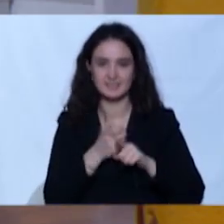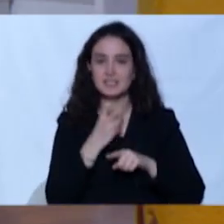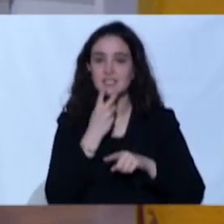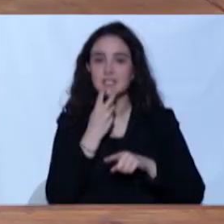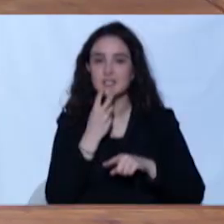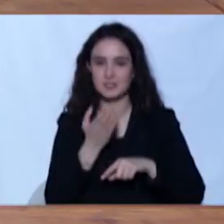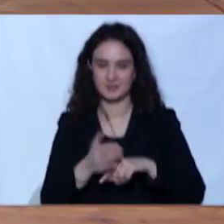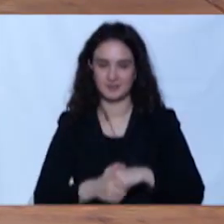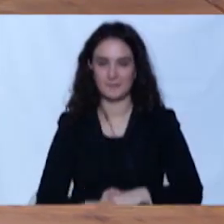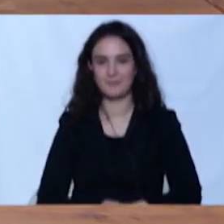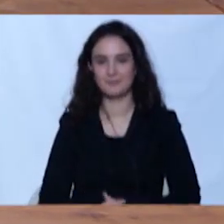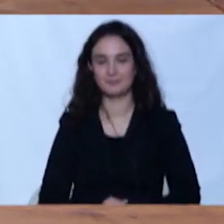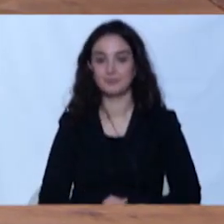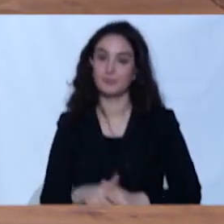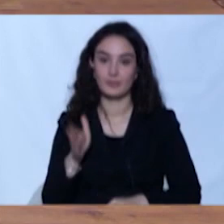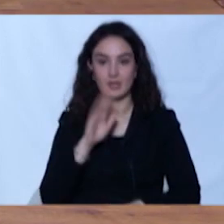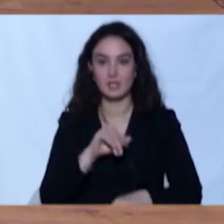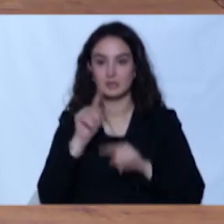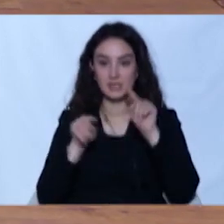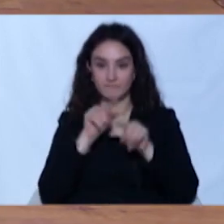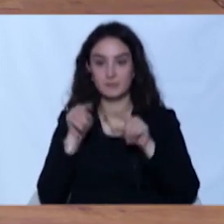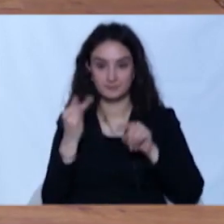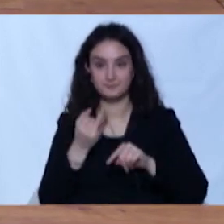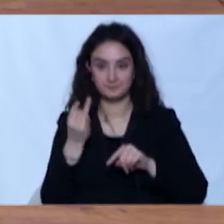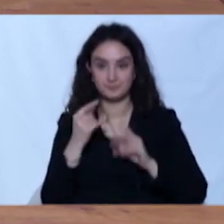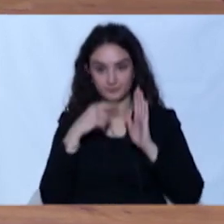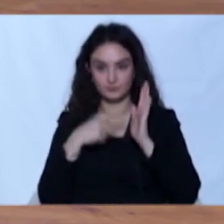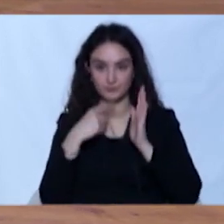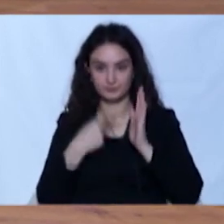funny. Let's answer some questions. Okay.